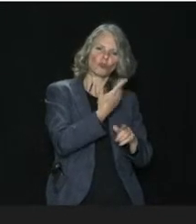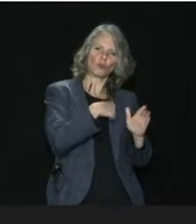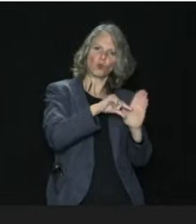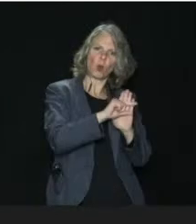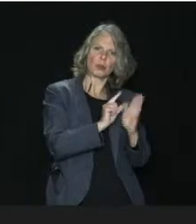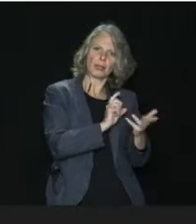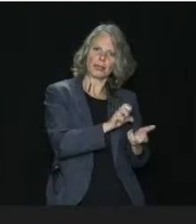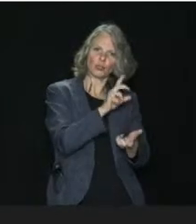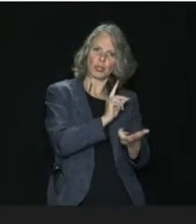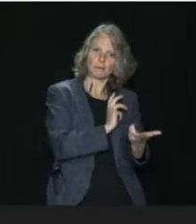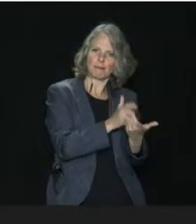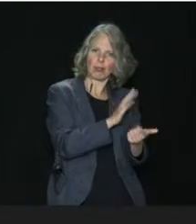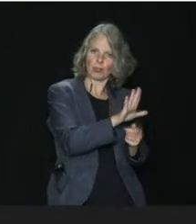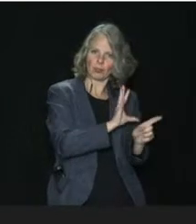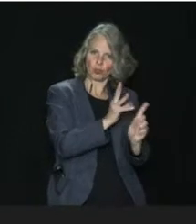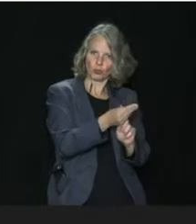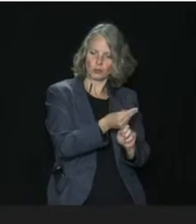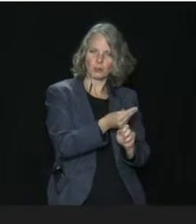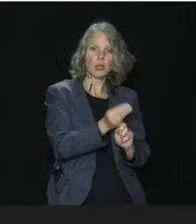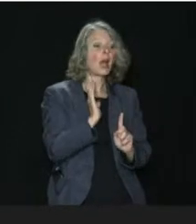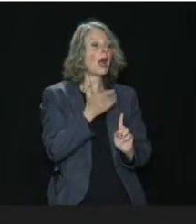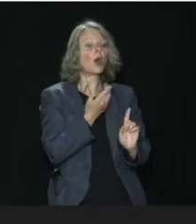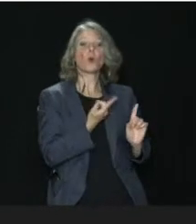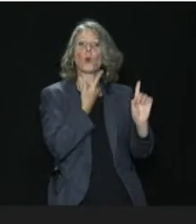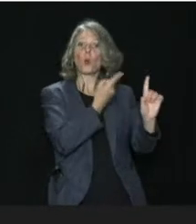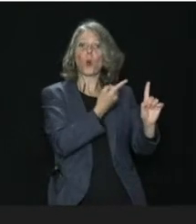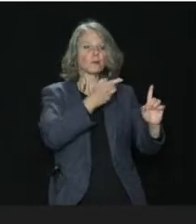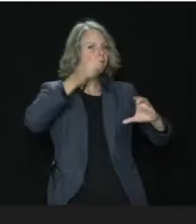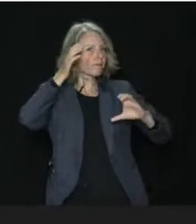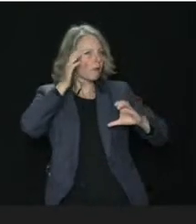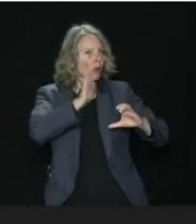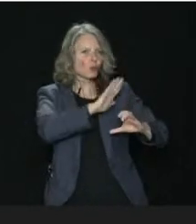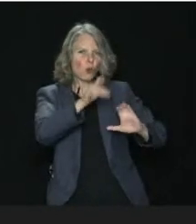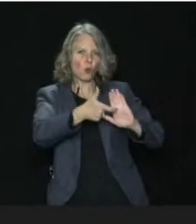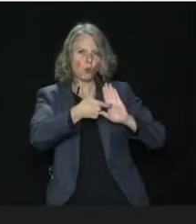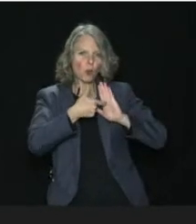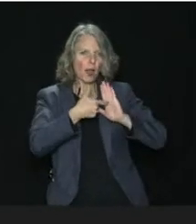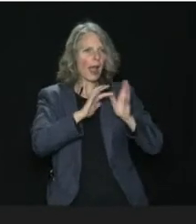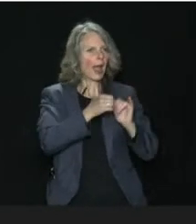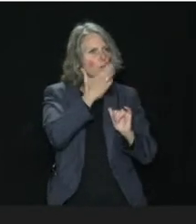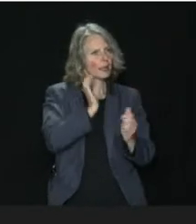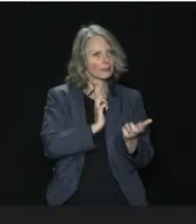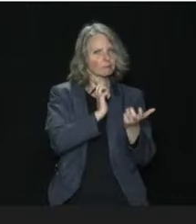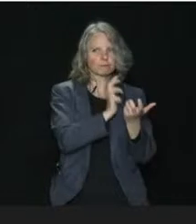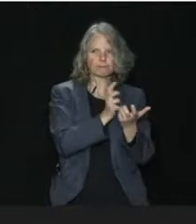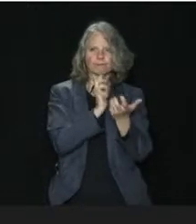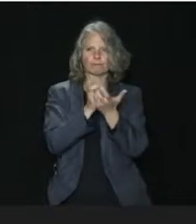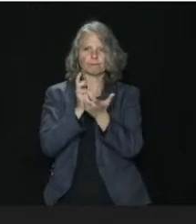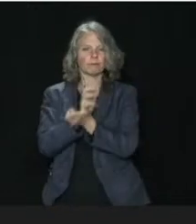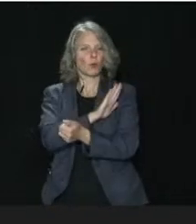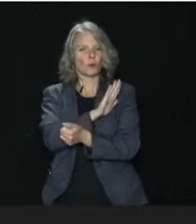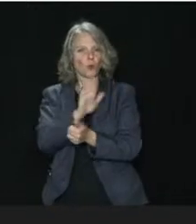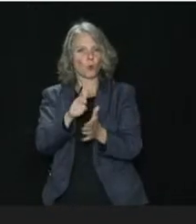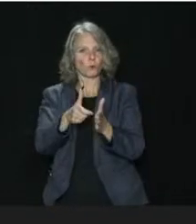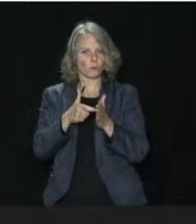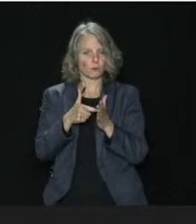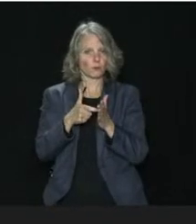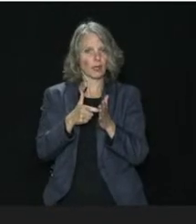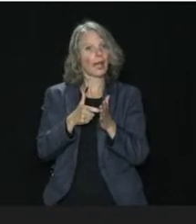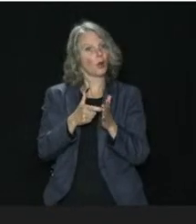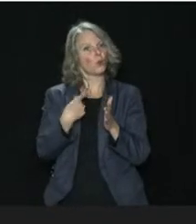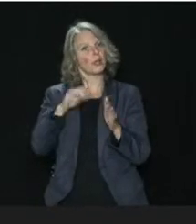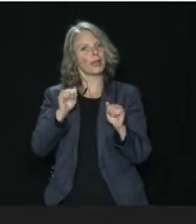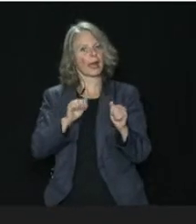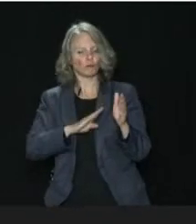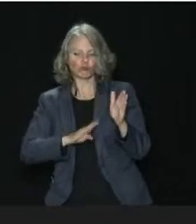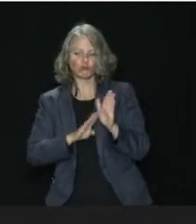The goal is to listen to what communities need and to see how we can continue to advance together on the